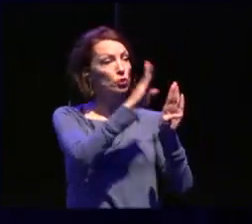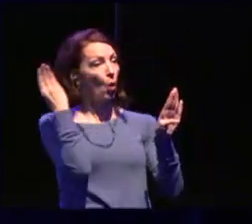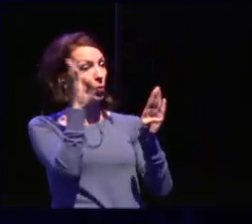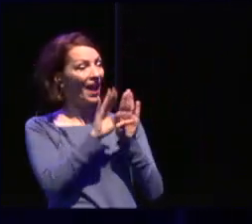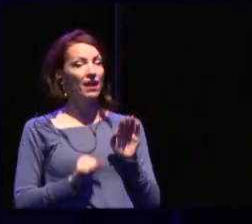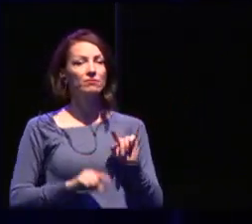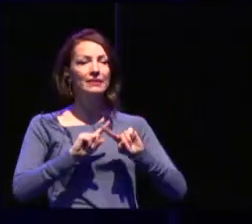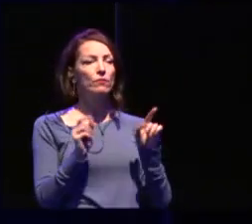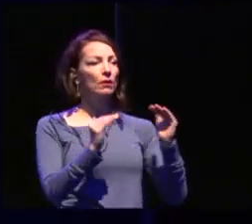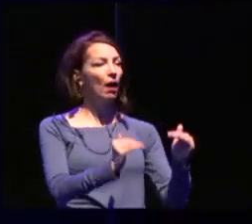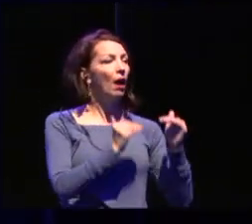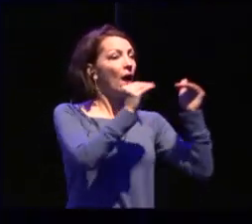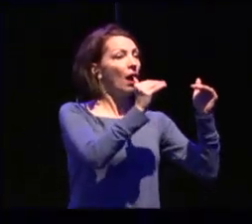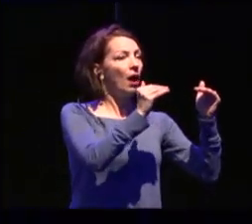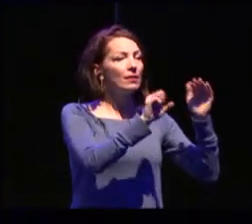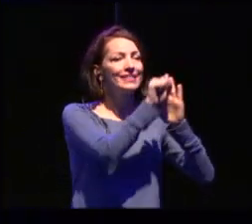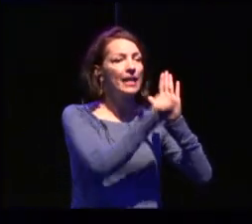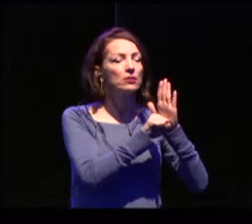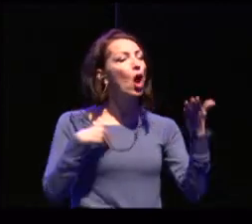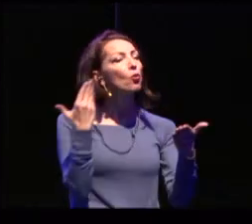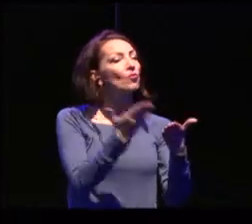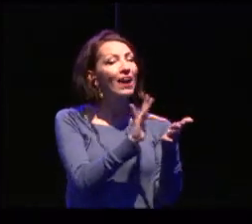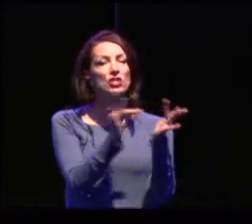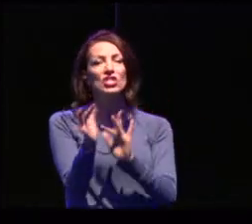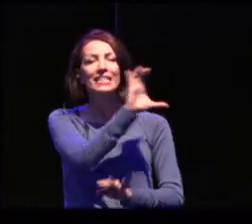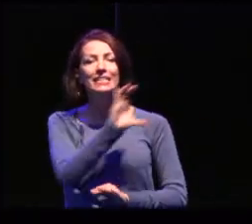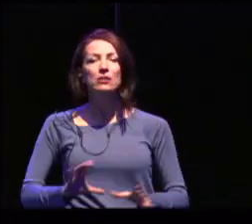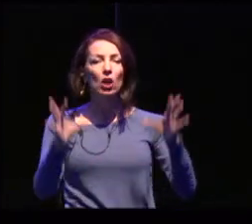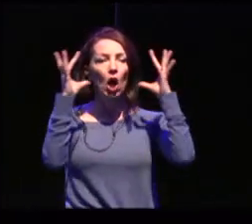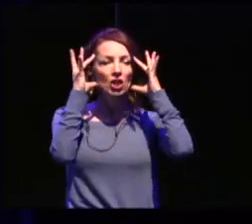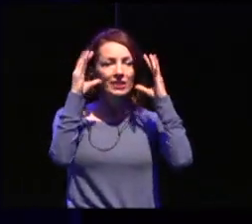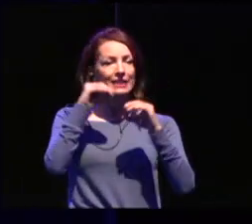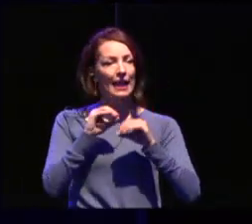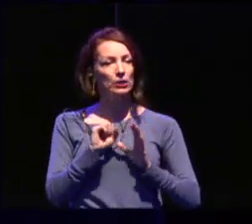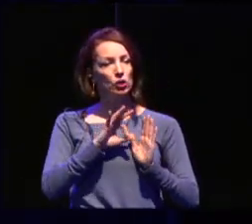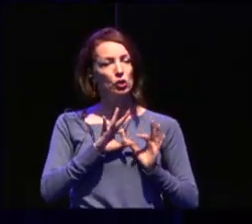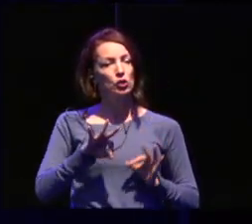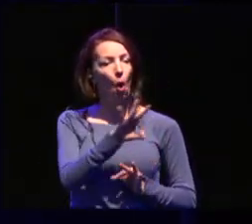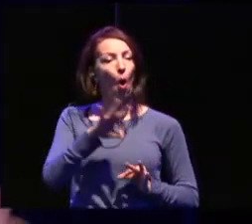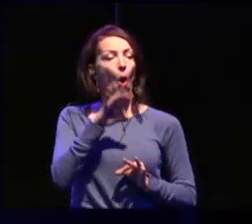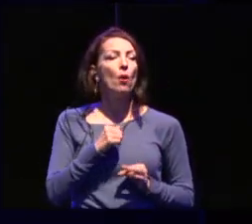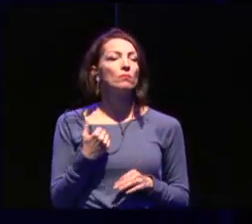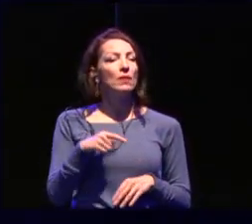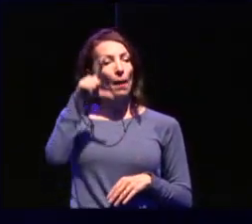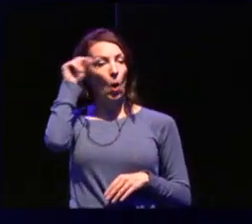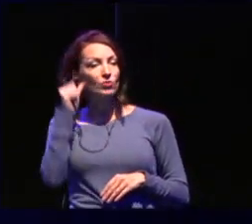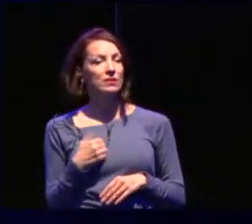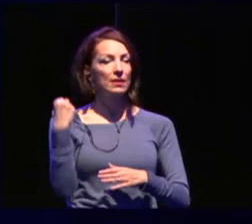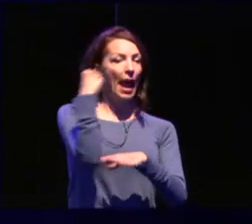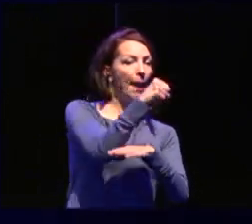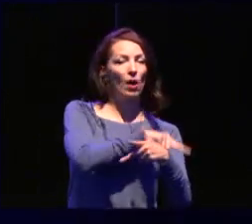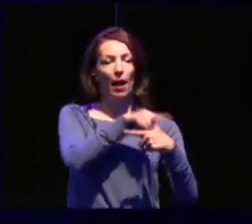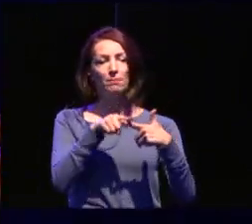particular states where you finally end up in the Jesus consciousness, the Christed nature of your soul. You know, you go through Moses, you go through Abraham, you go through Esther, you